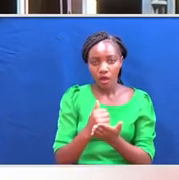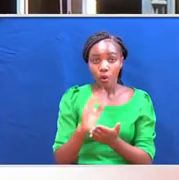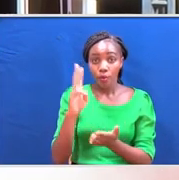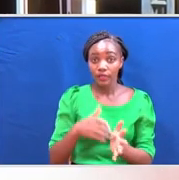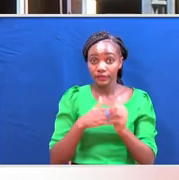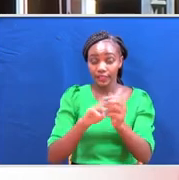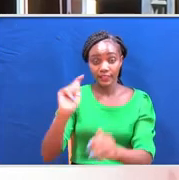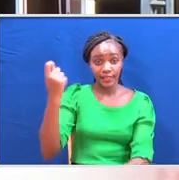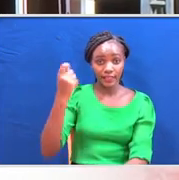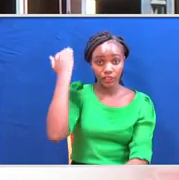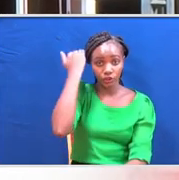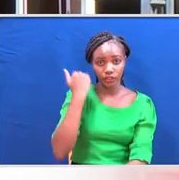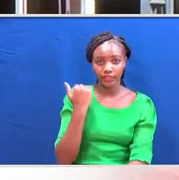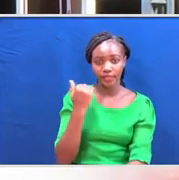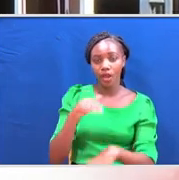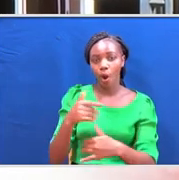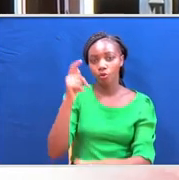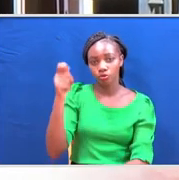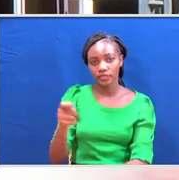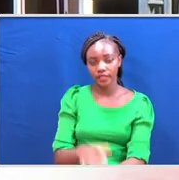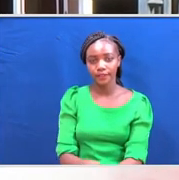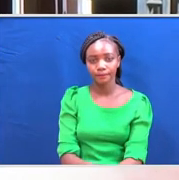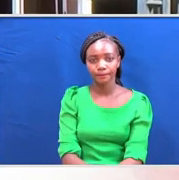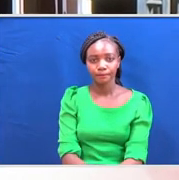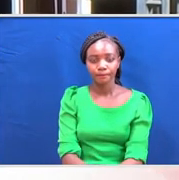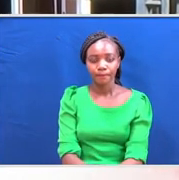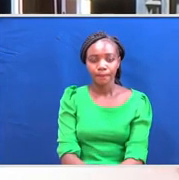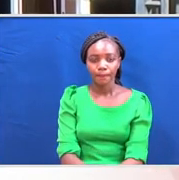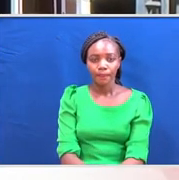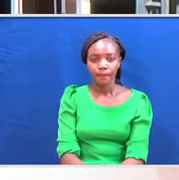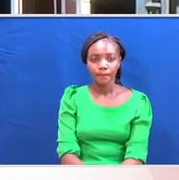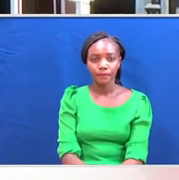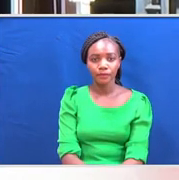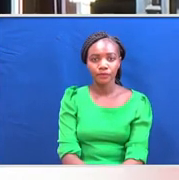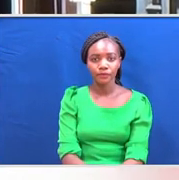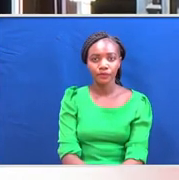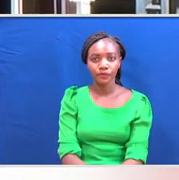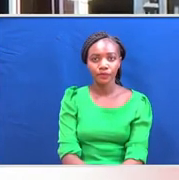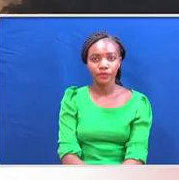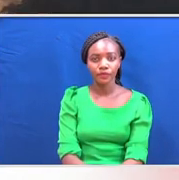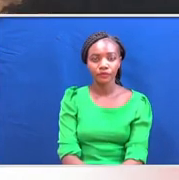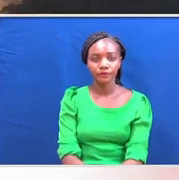judiciary. Josh Onsare, TV 47, Supreme Court, Nairobi.